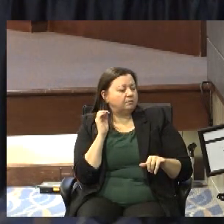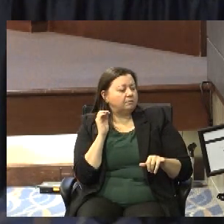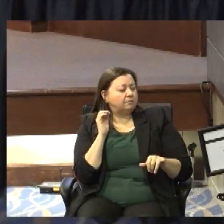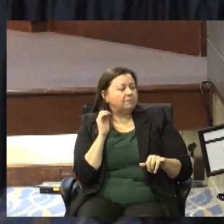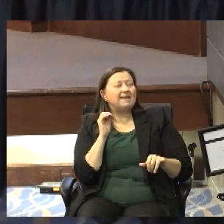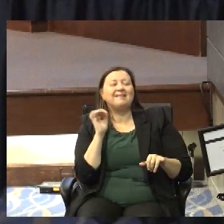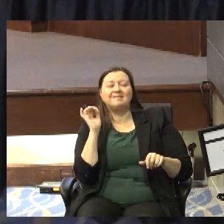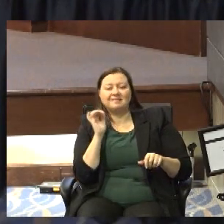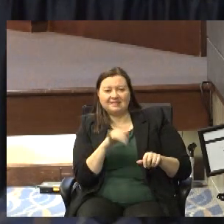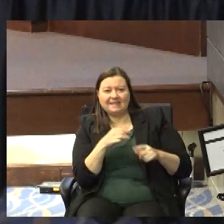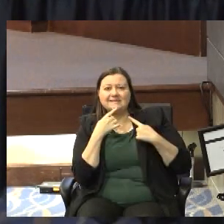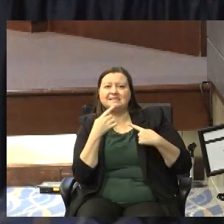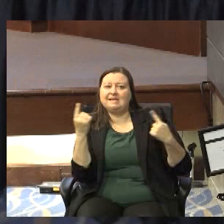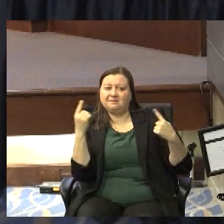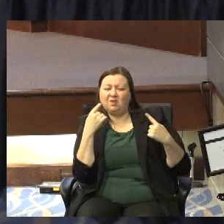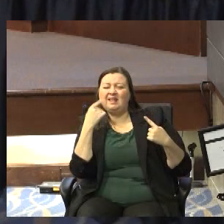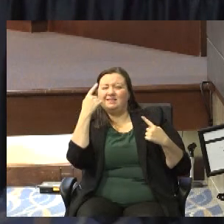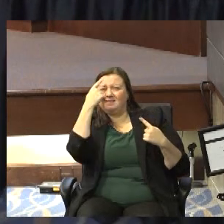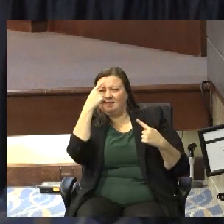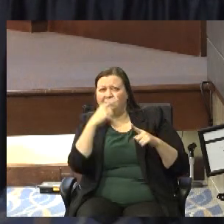able to do. That has been successful.